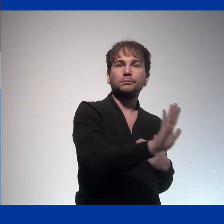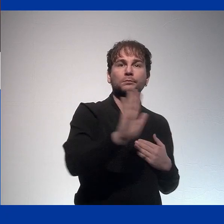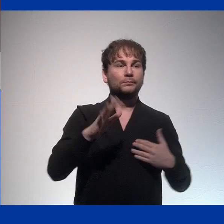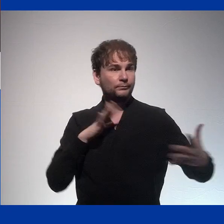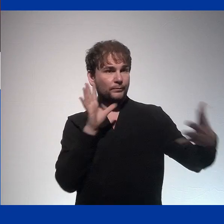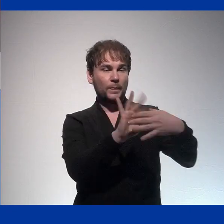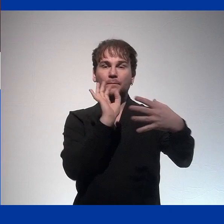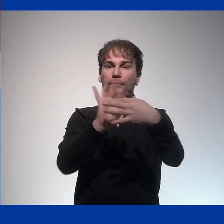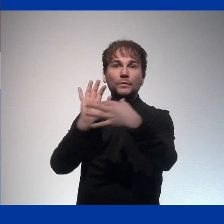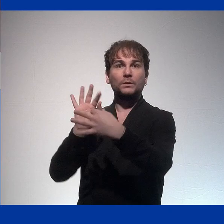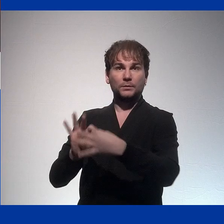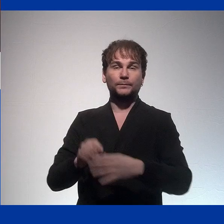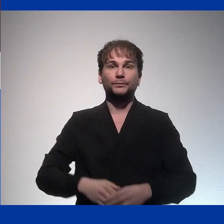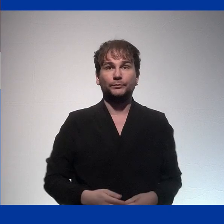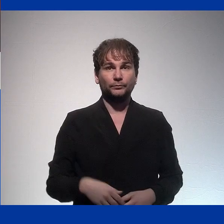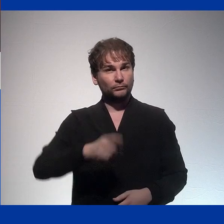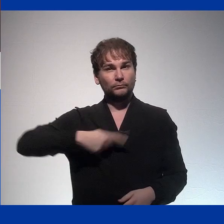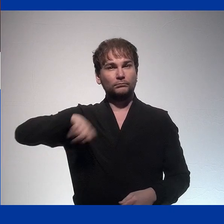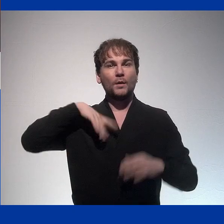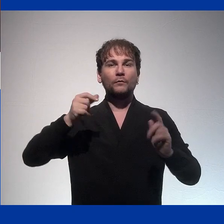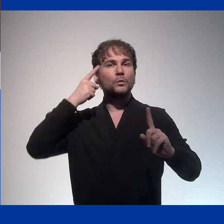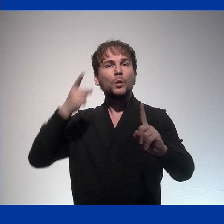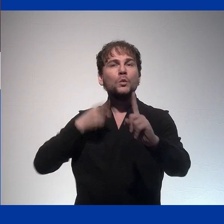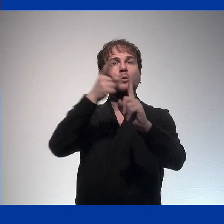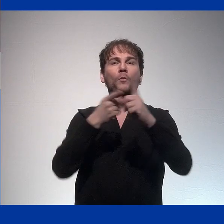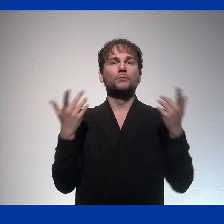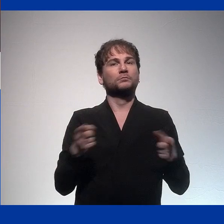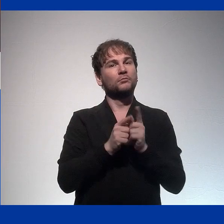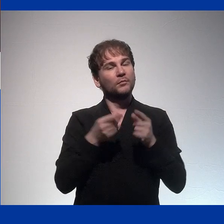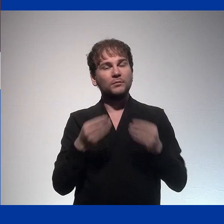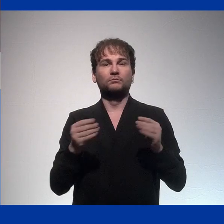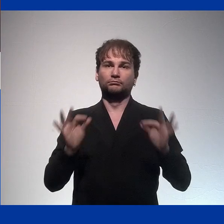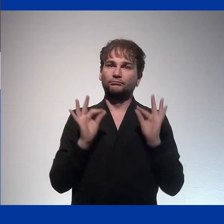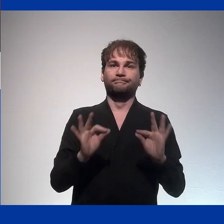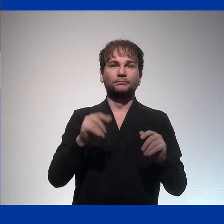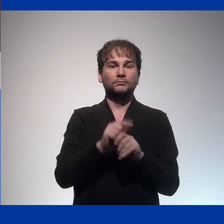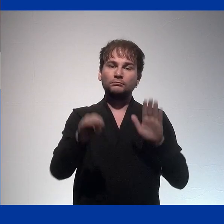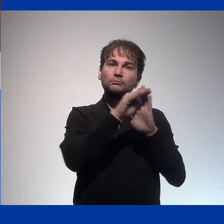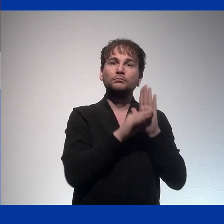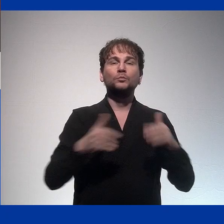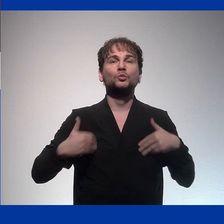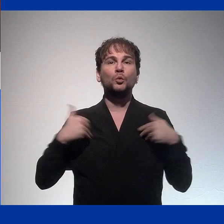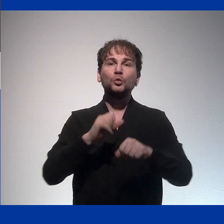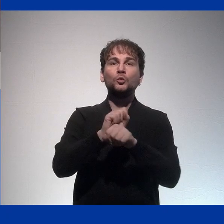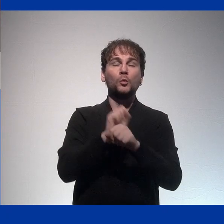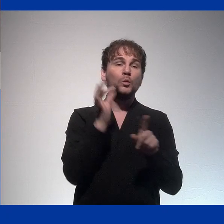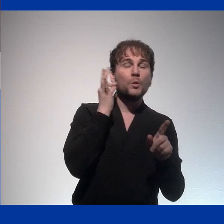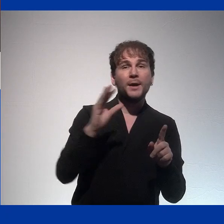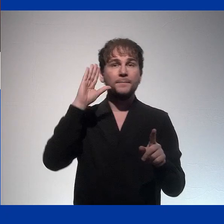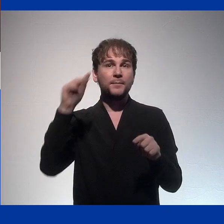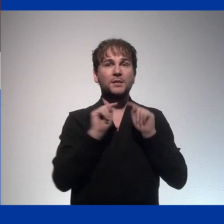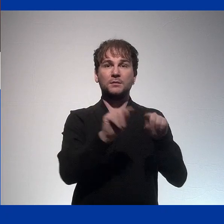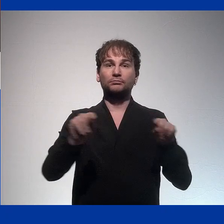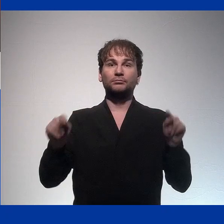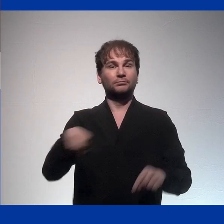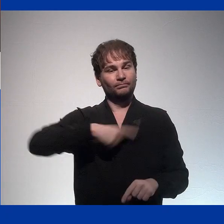include the elements of the European youth work agenda, and also by focusing on promotion of youth work so we can reach more young